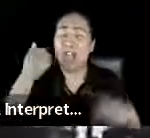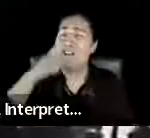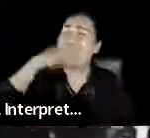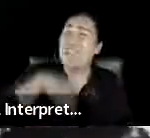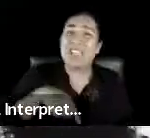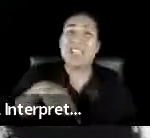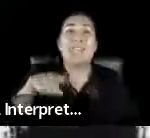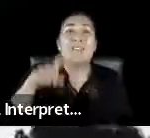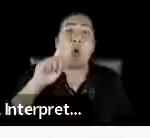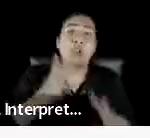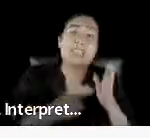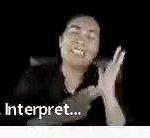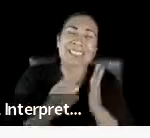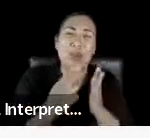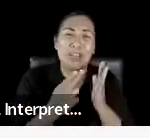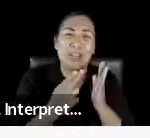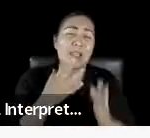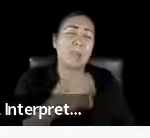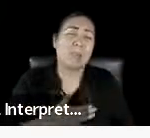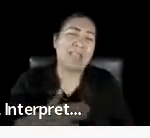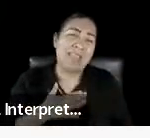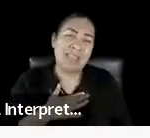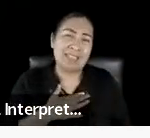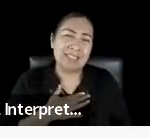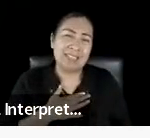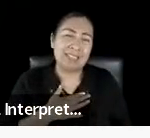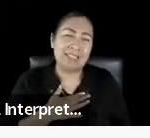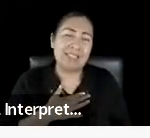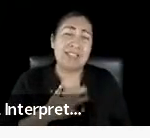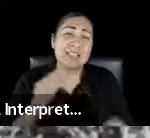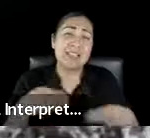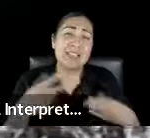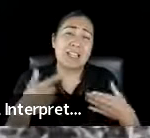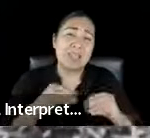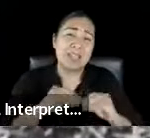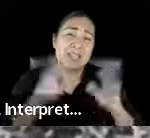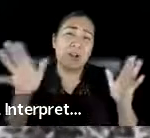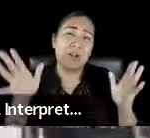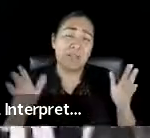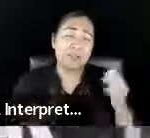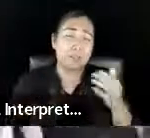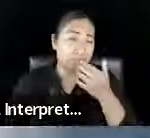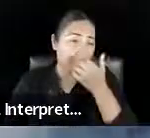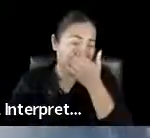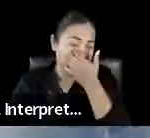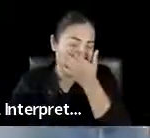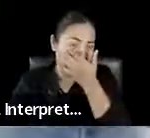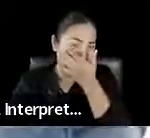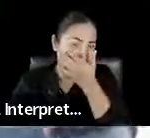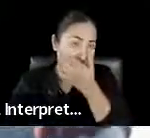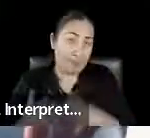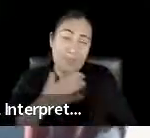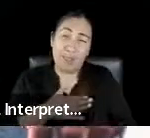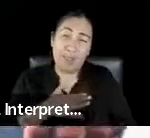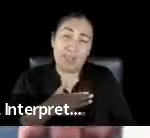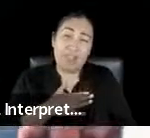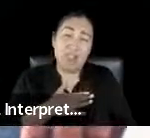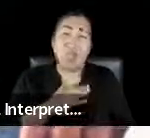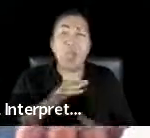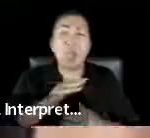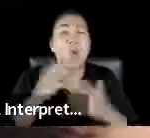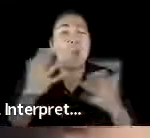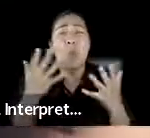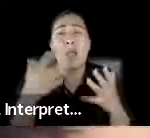sincerity. Please, give me clarity. Please, all I